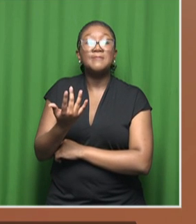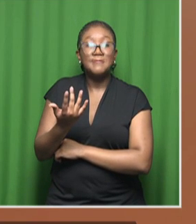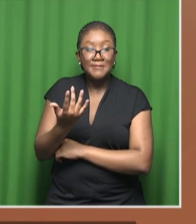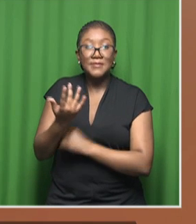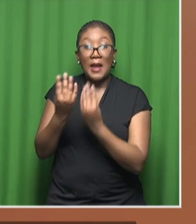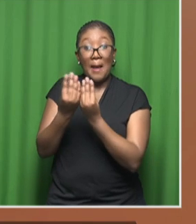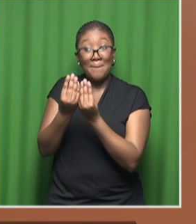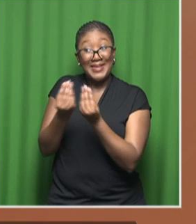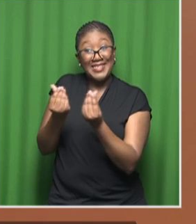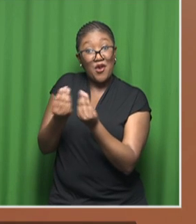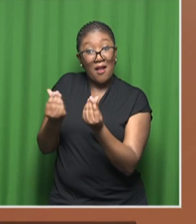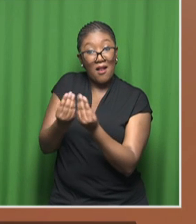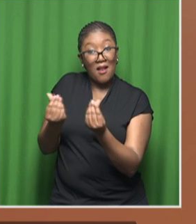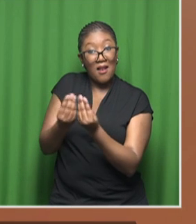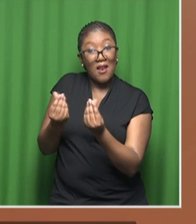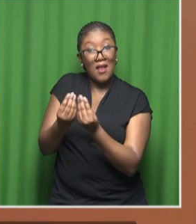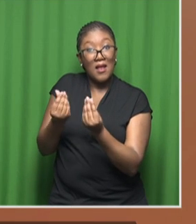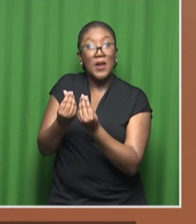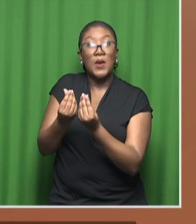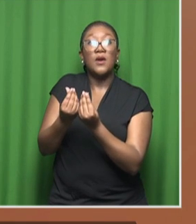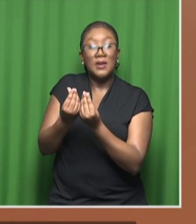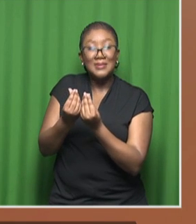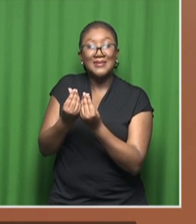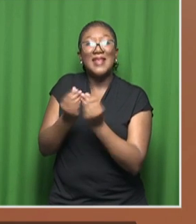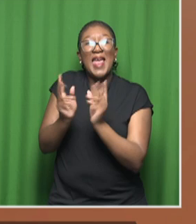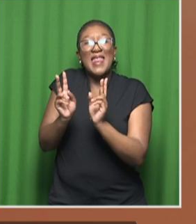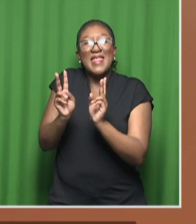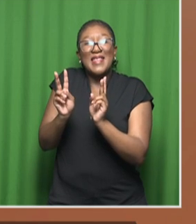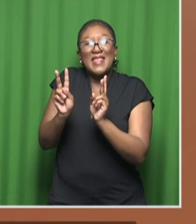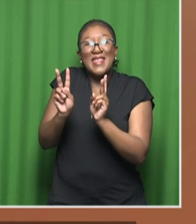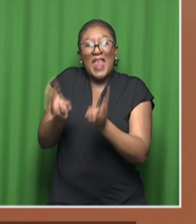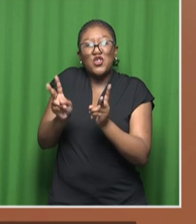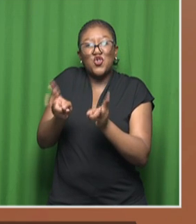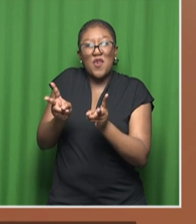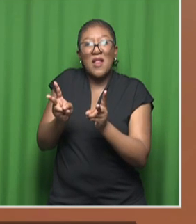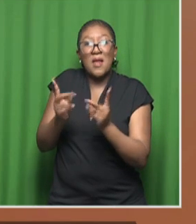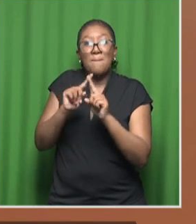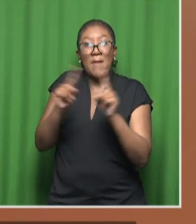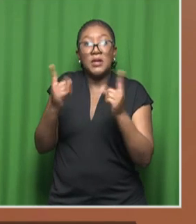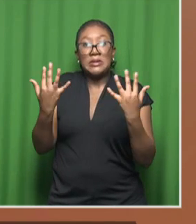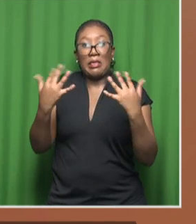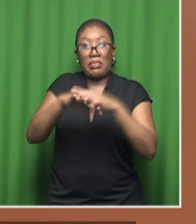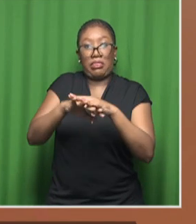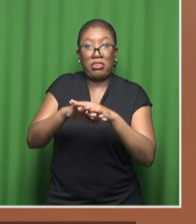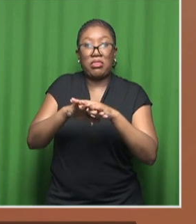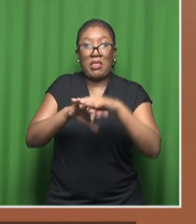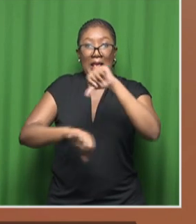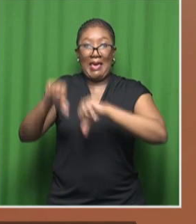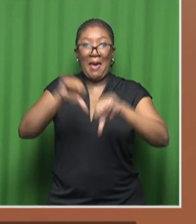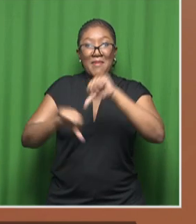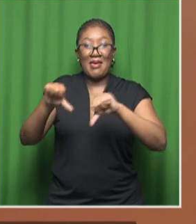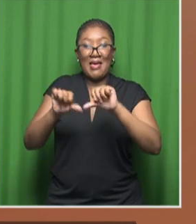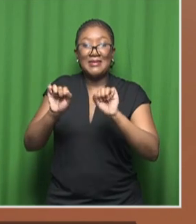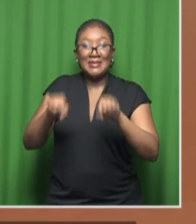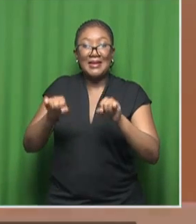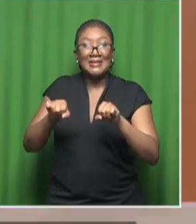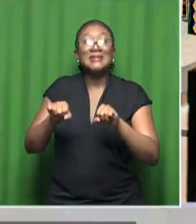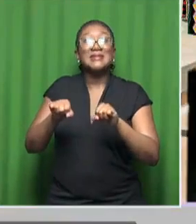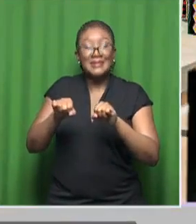materials that are semi-natural, which means that those are materials that